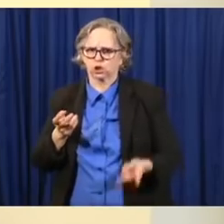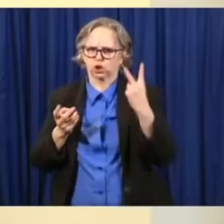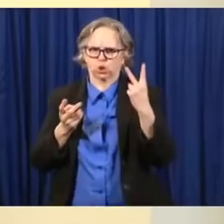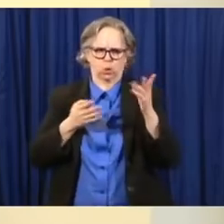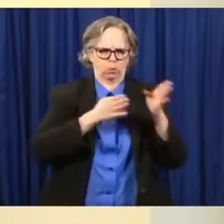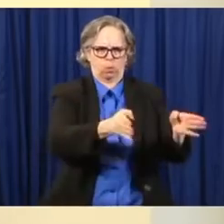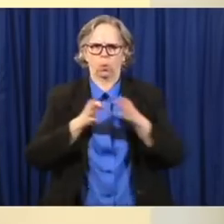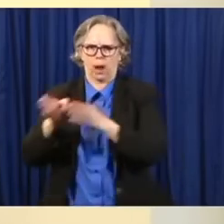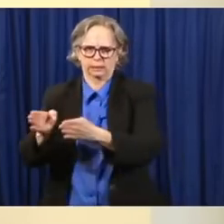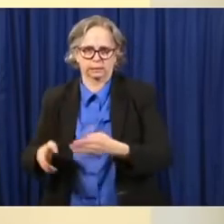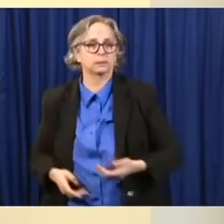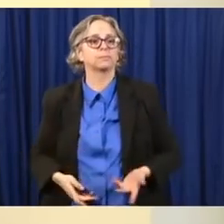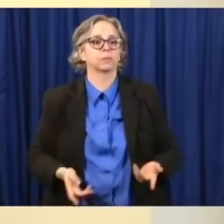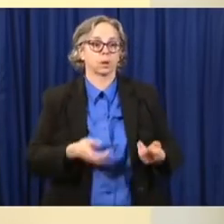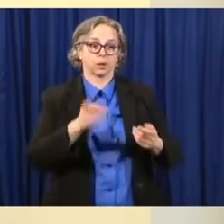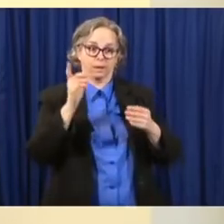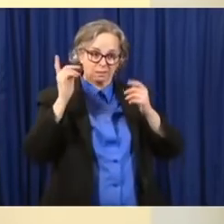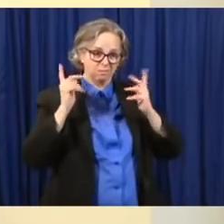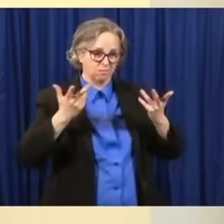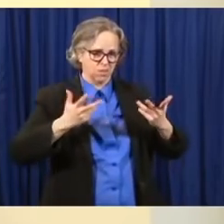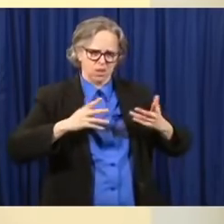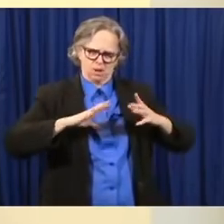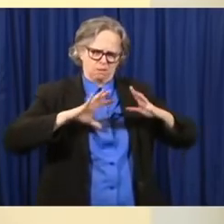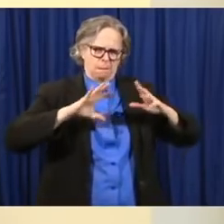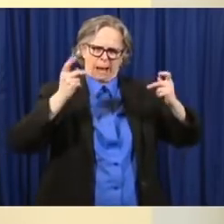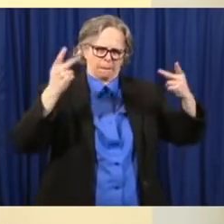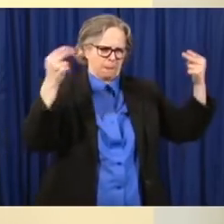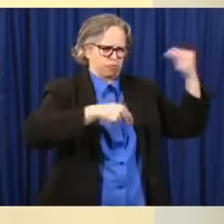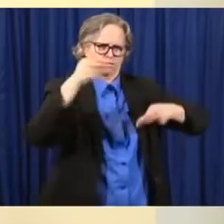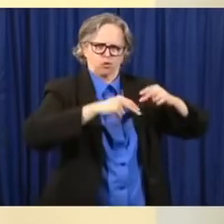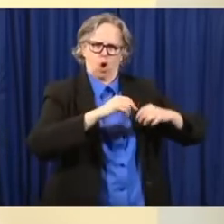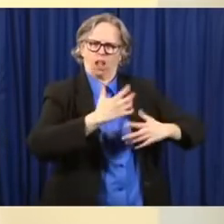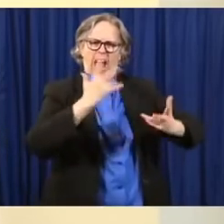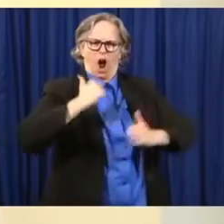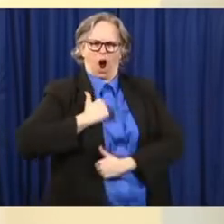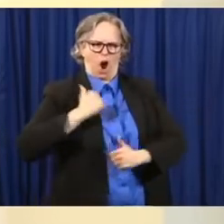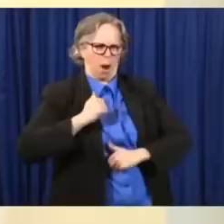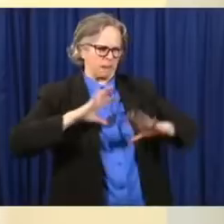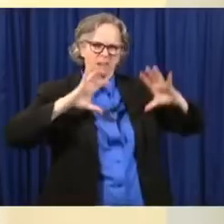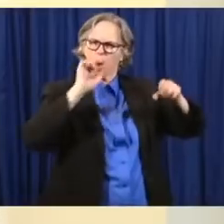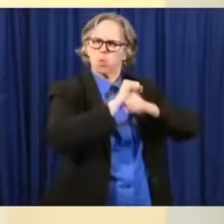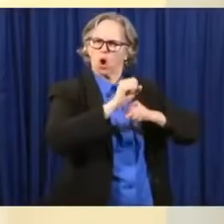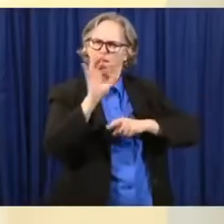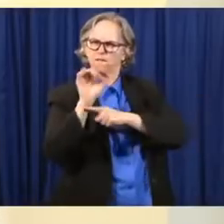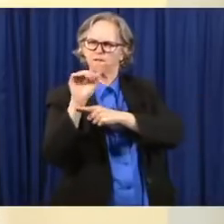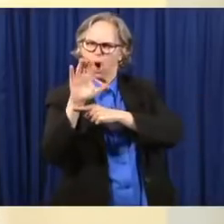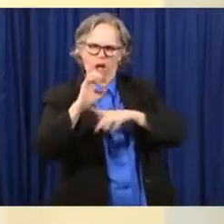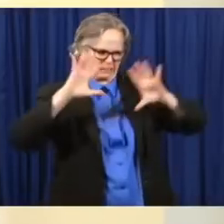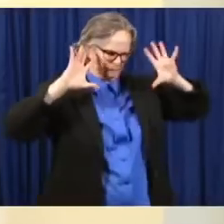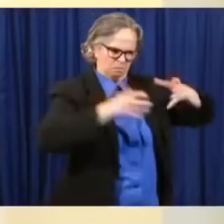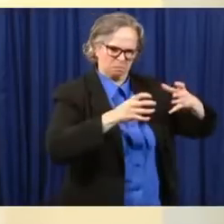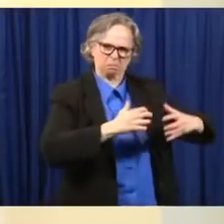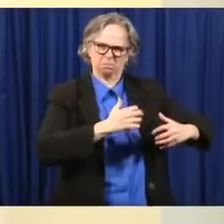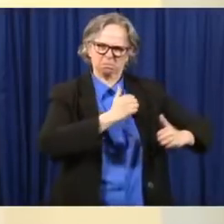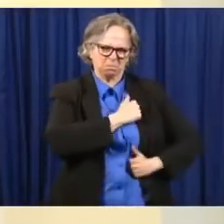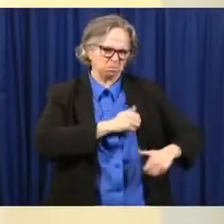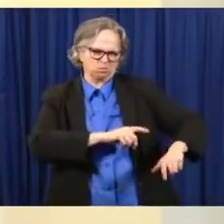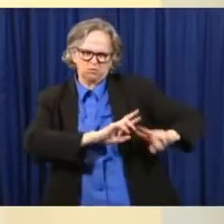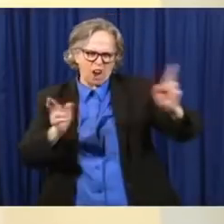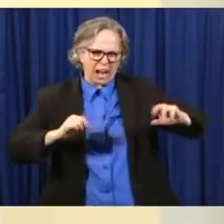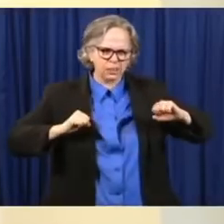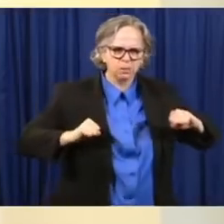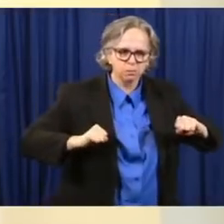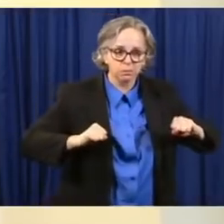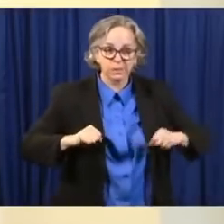this army of workforce, because the people we had who usually do contact tracing were, public